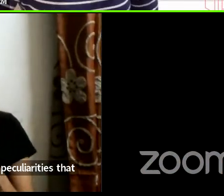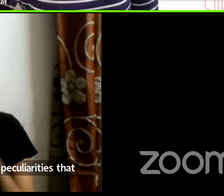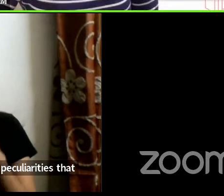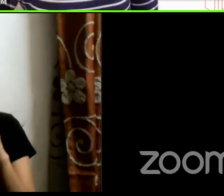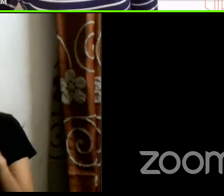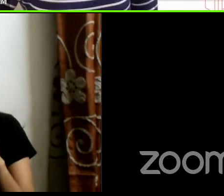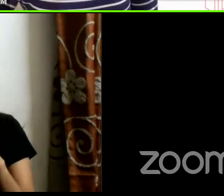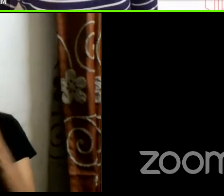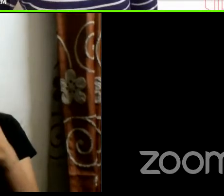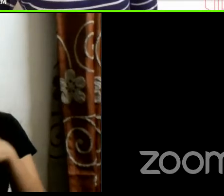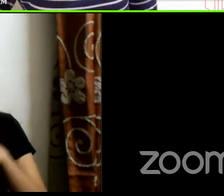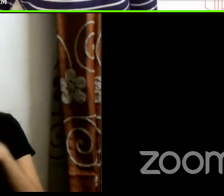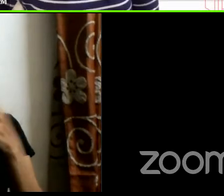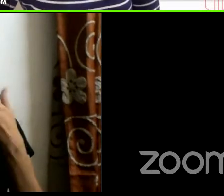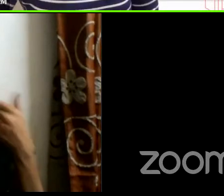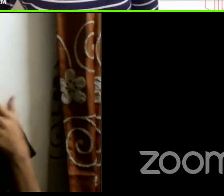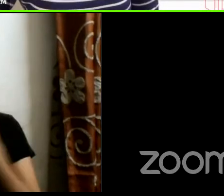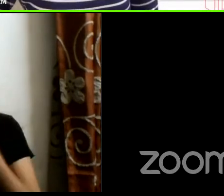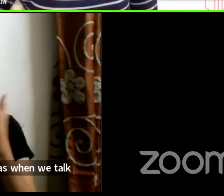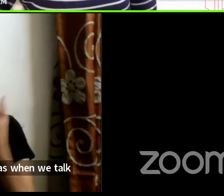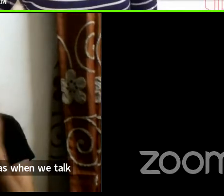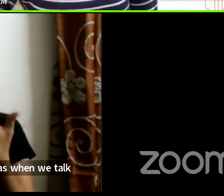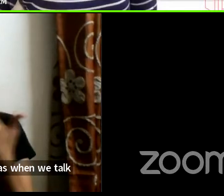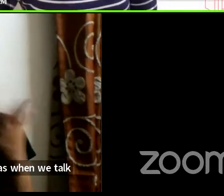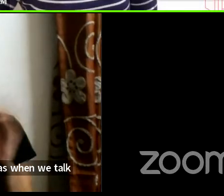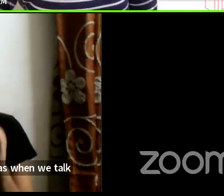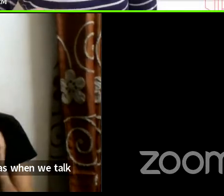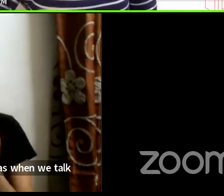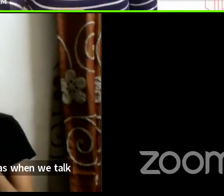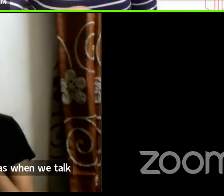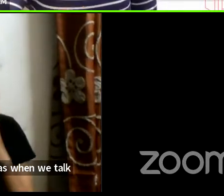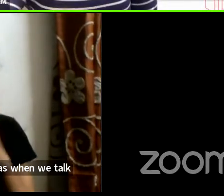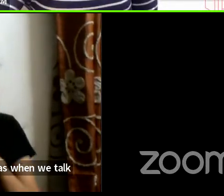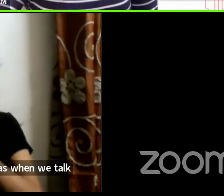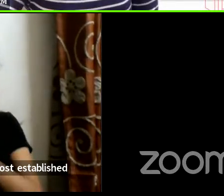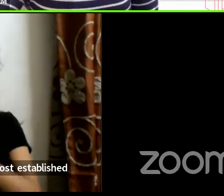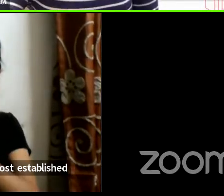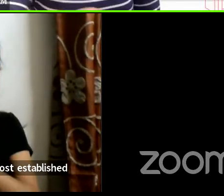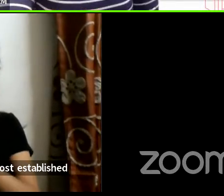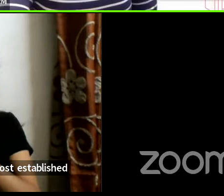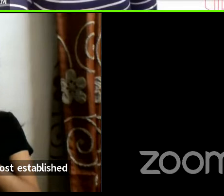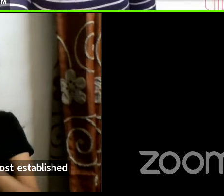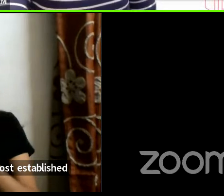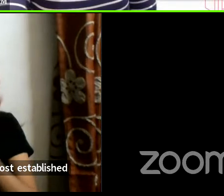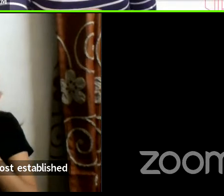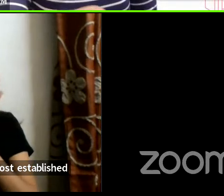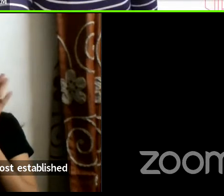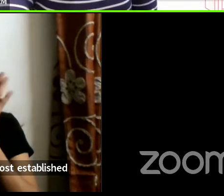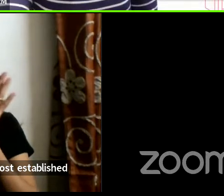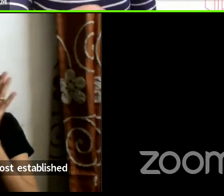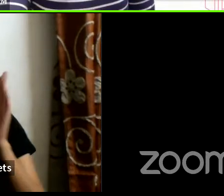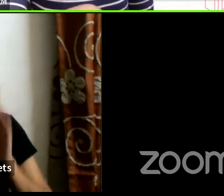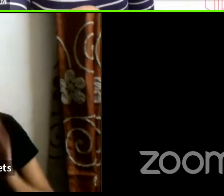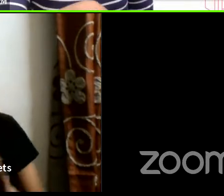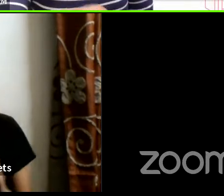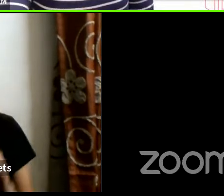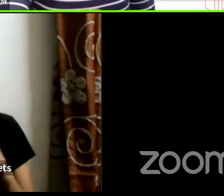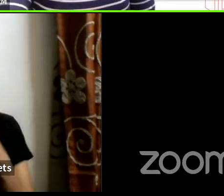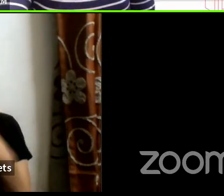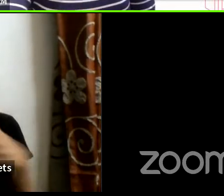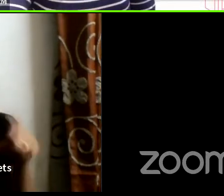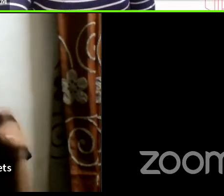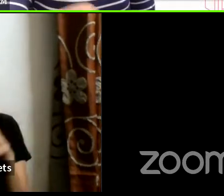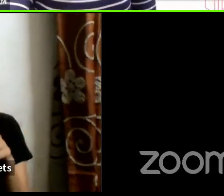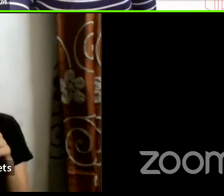markets? And because most established practices of digital markets regulation, even now as the Committee on